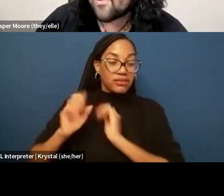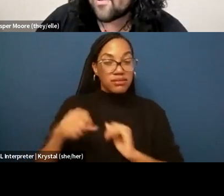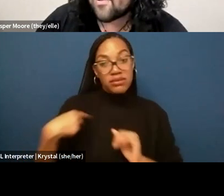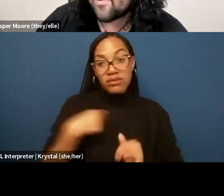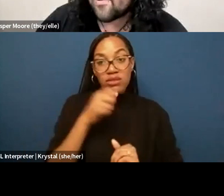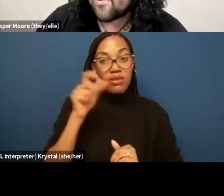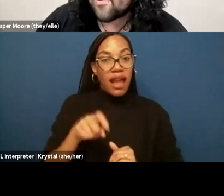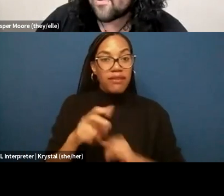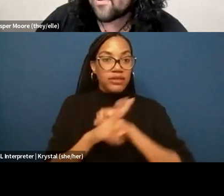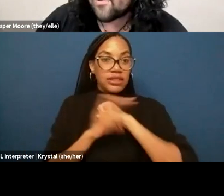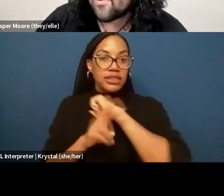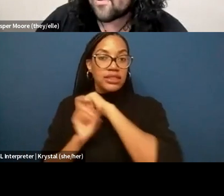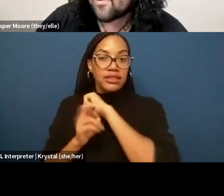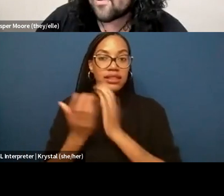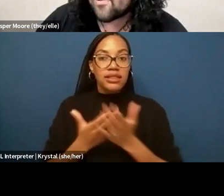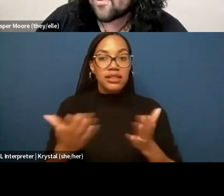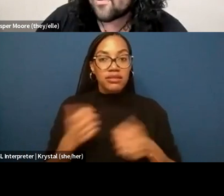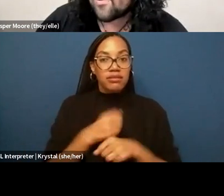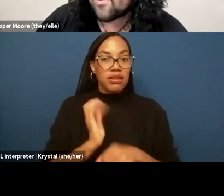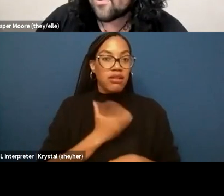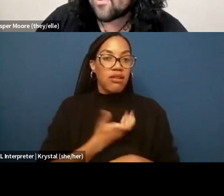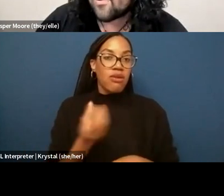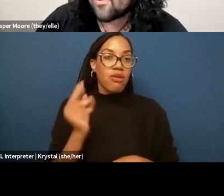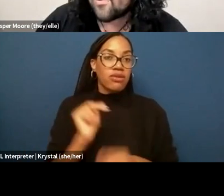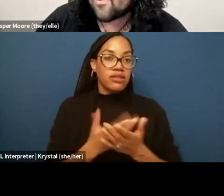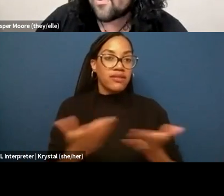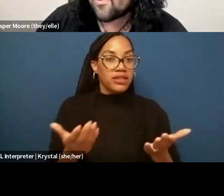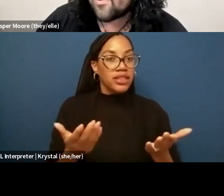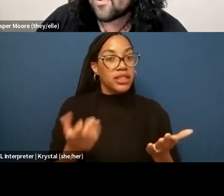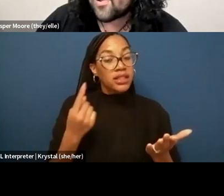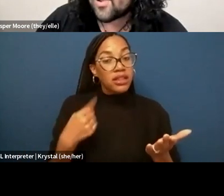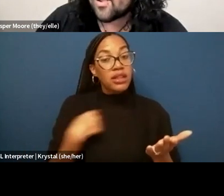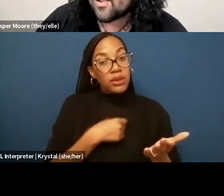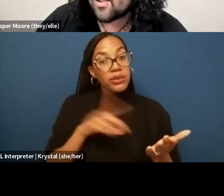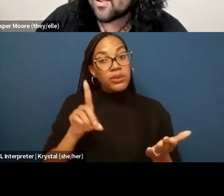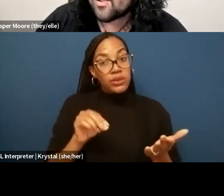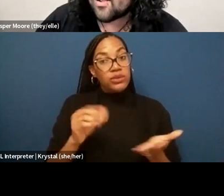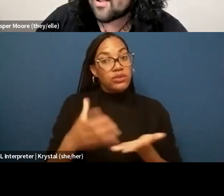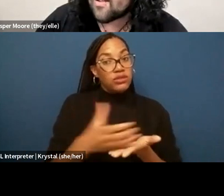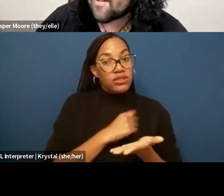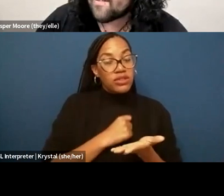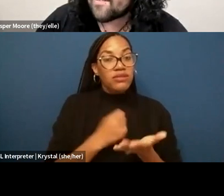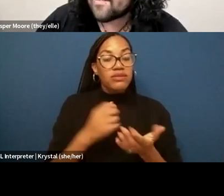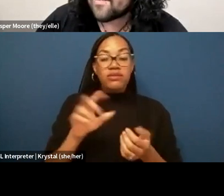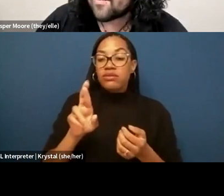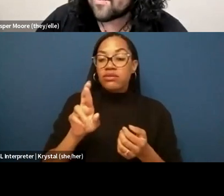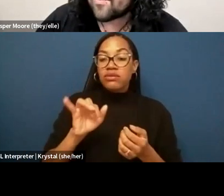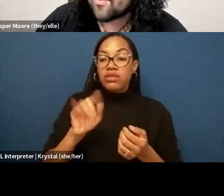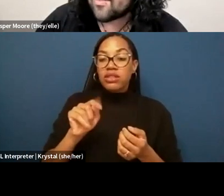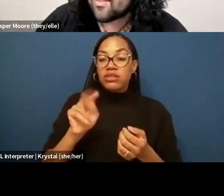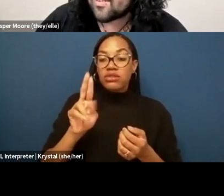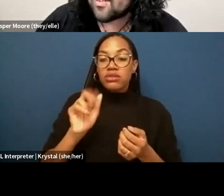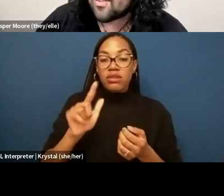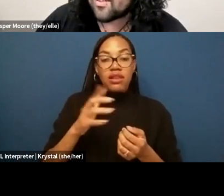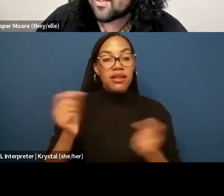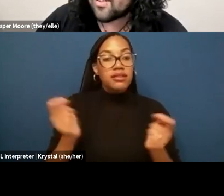we don't have to be co-opting things to make our own stuff. And we do all honestly deserve ritualization and ceremony to hold us and heal. And